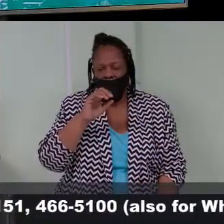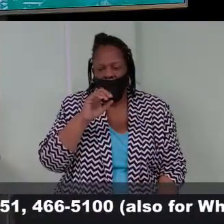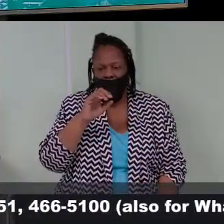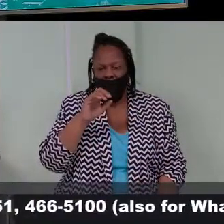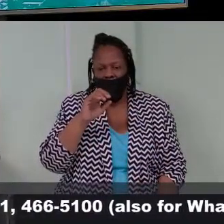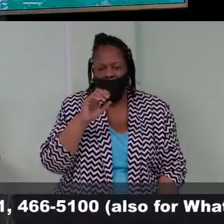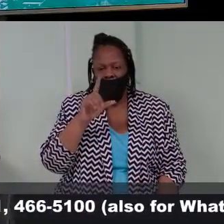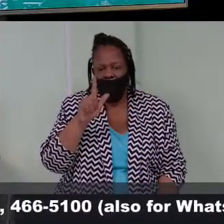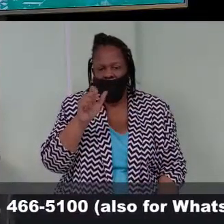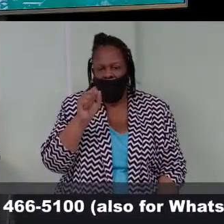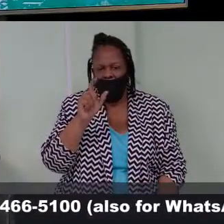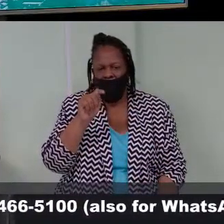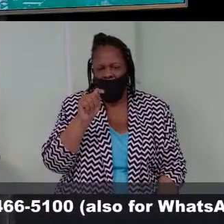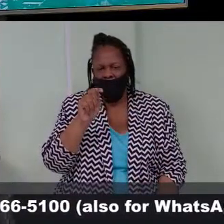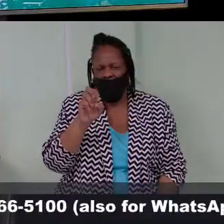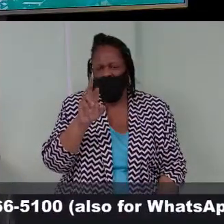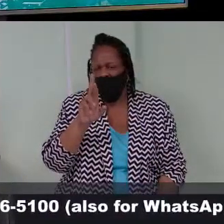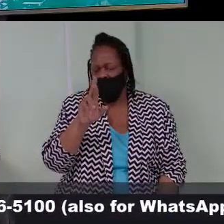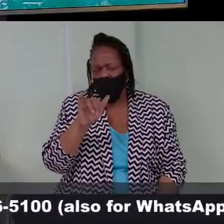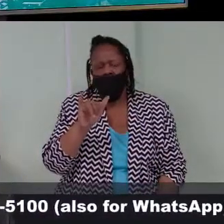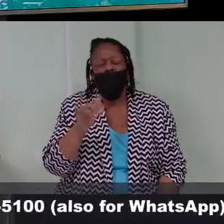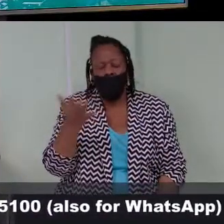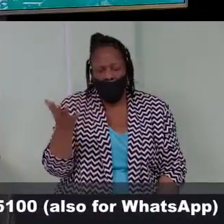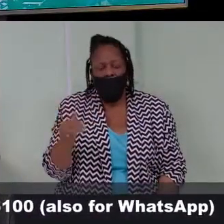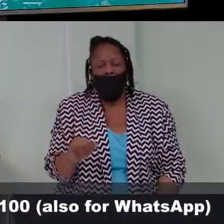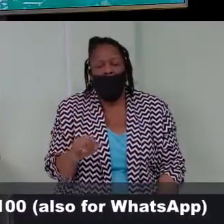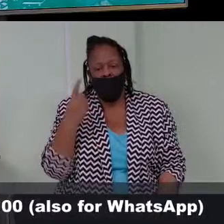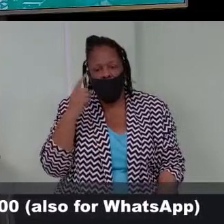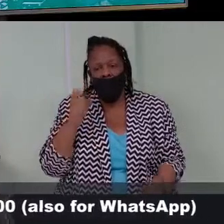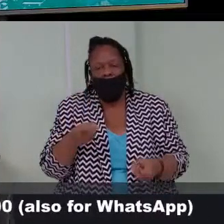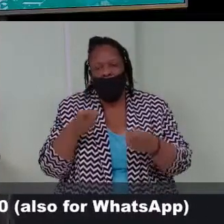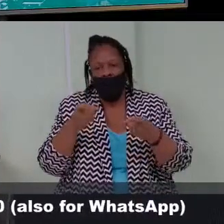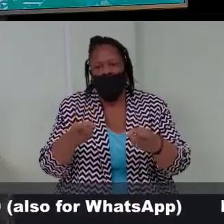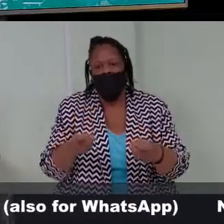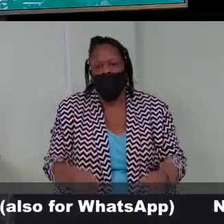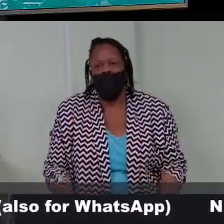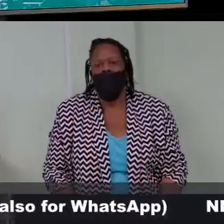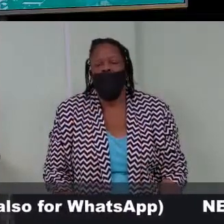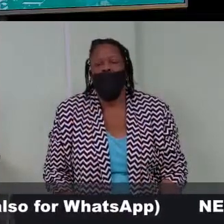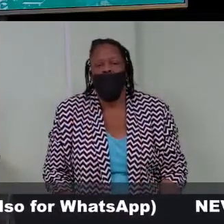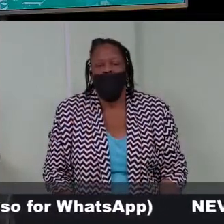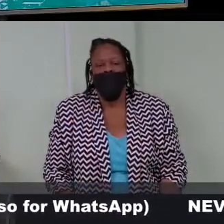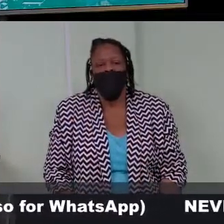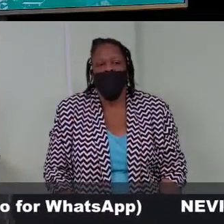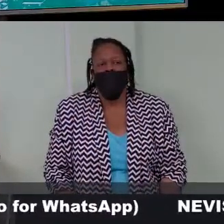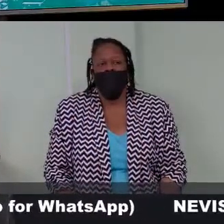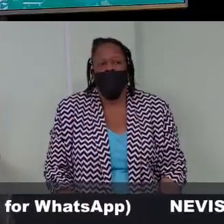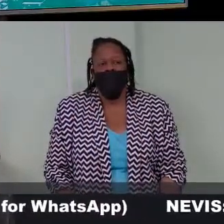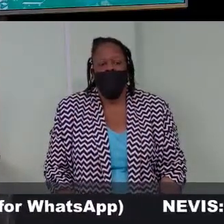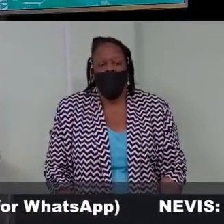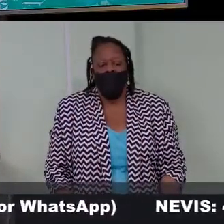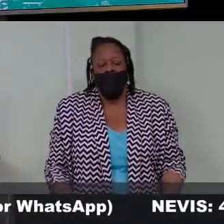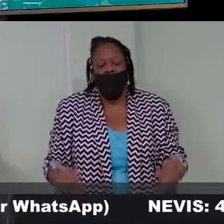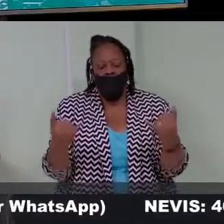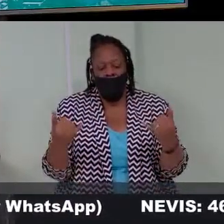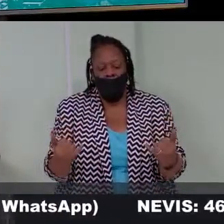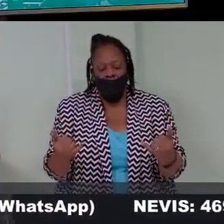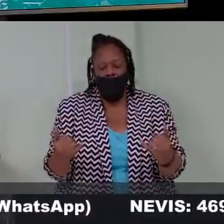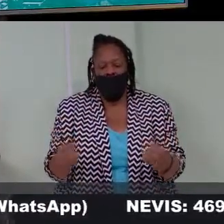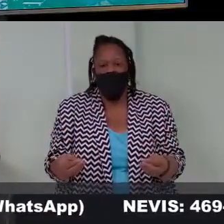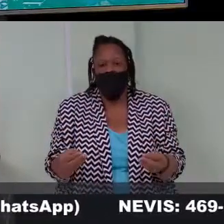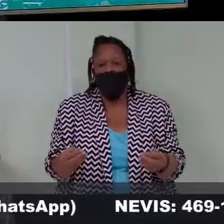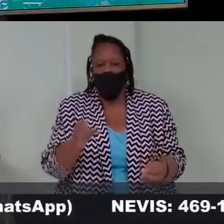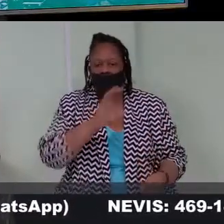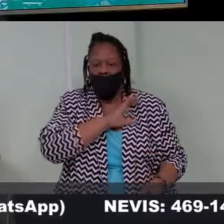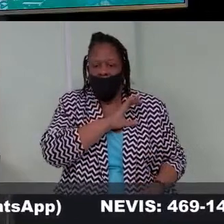I now invite Superintendent Cromwell Henry, who will update us on the legislation pertaining